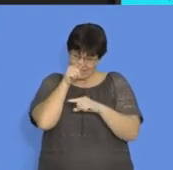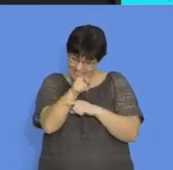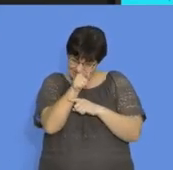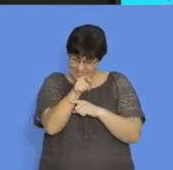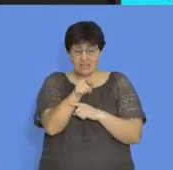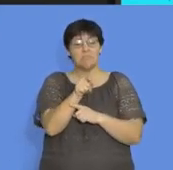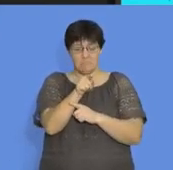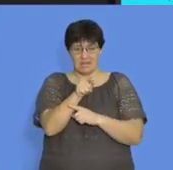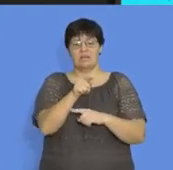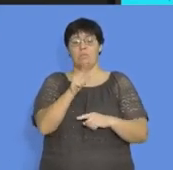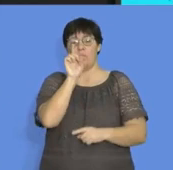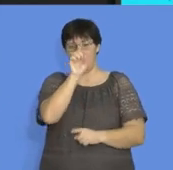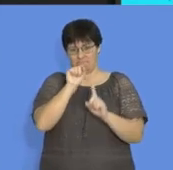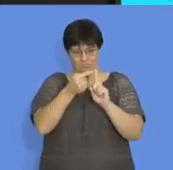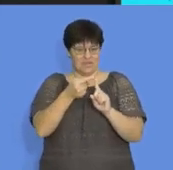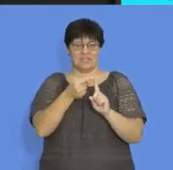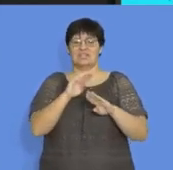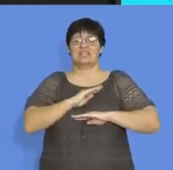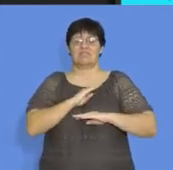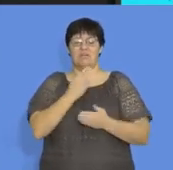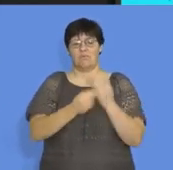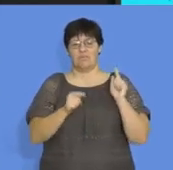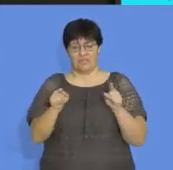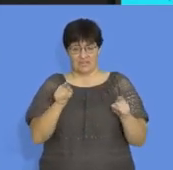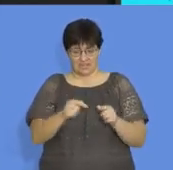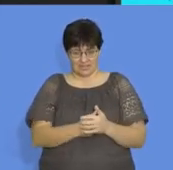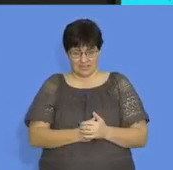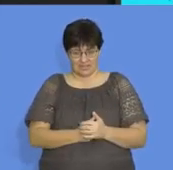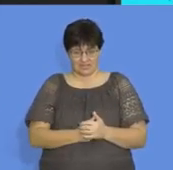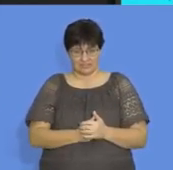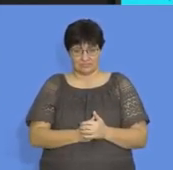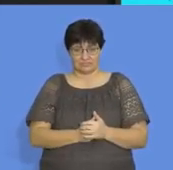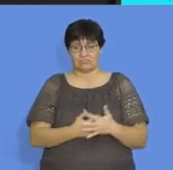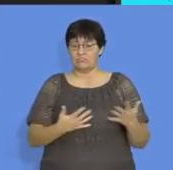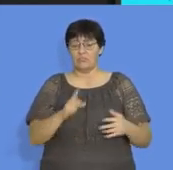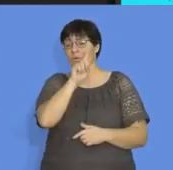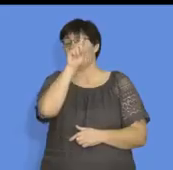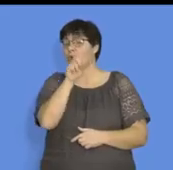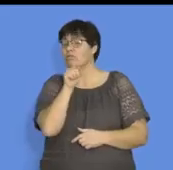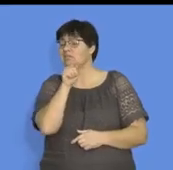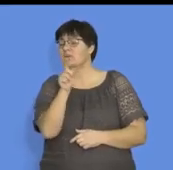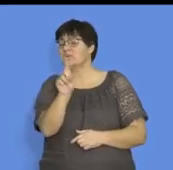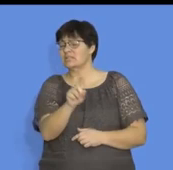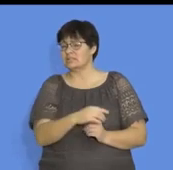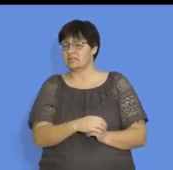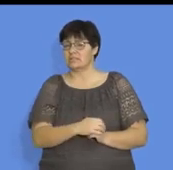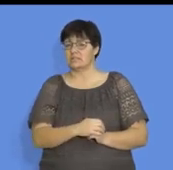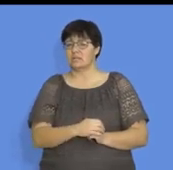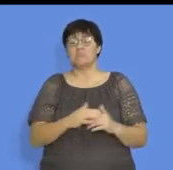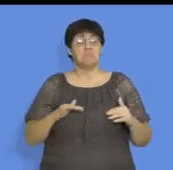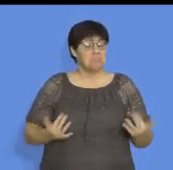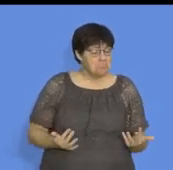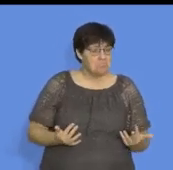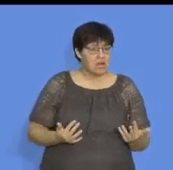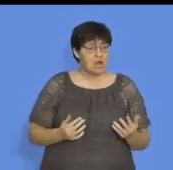But remember our big question, which I'm just going to show you now. So our big question is, how